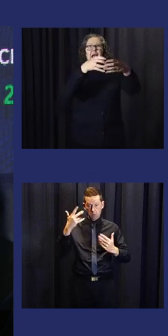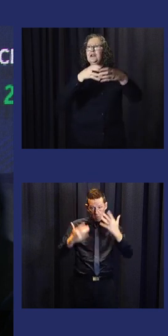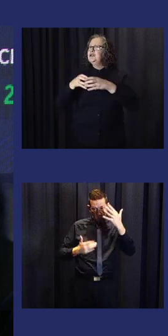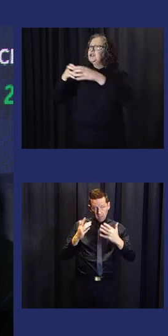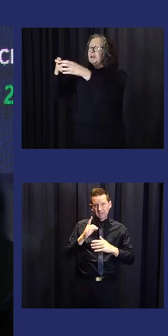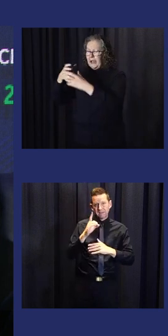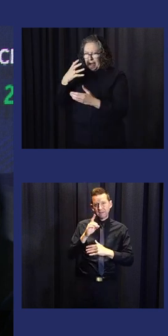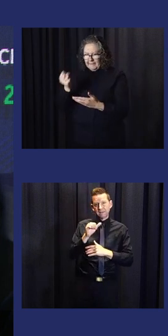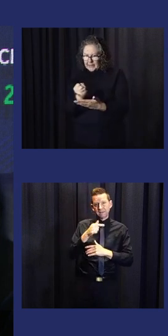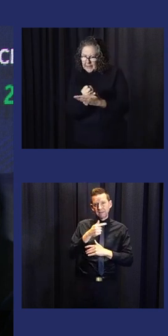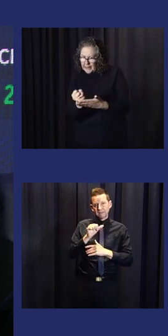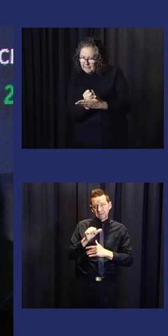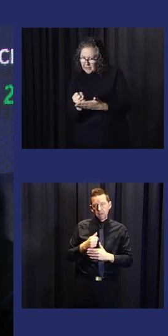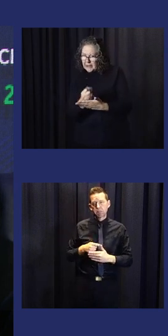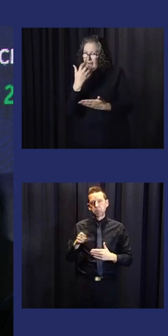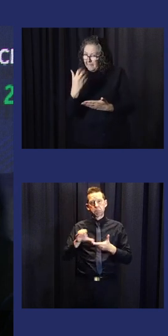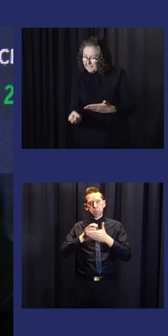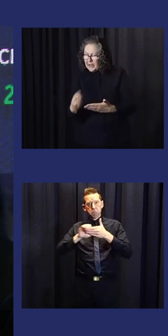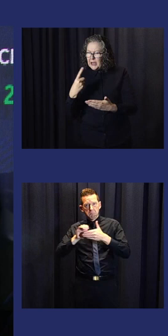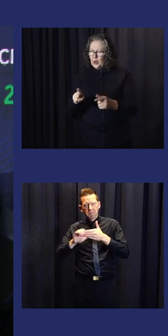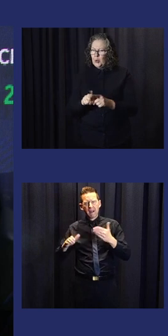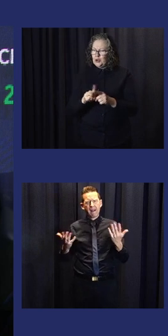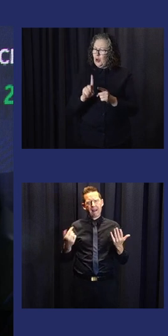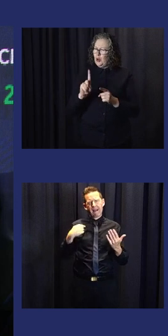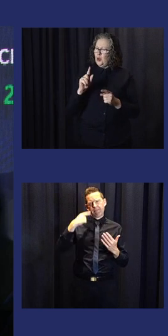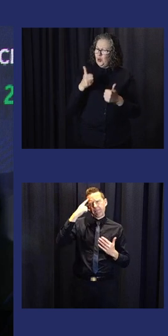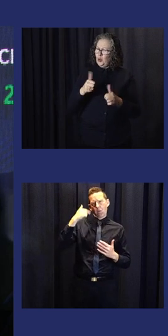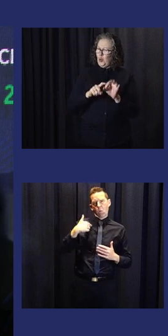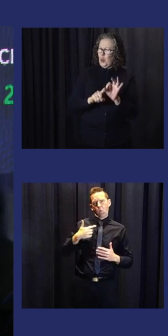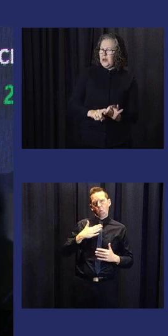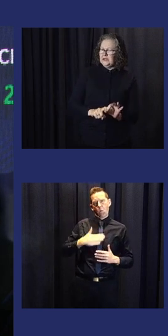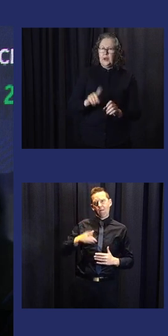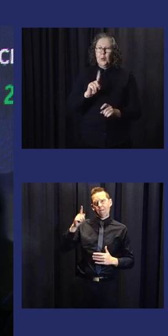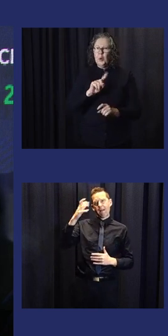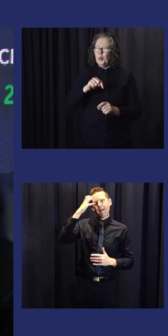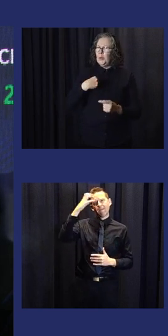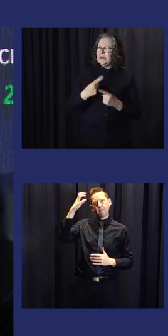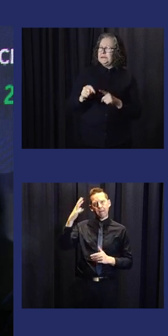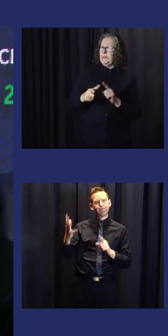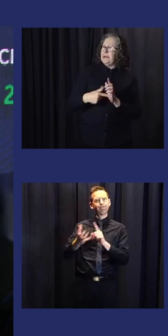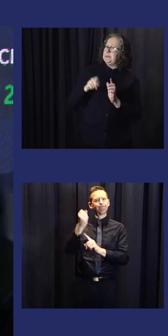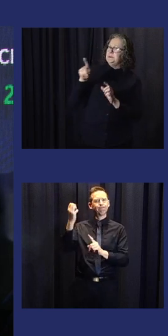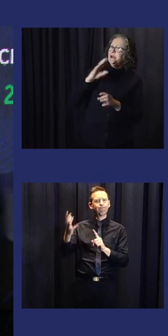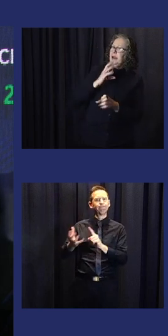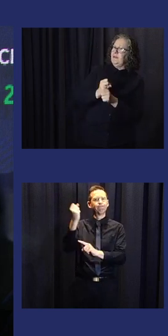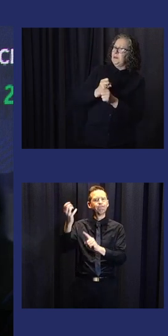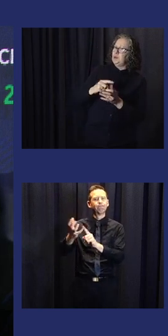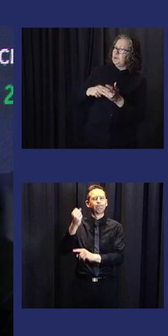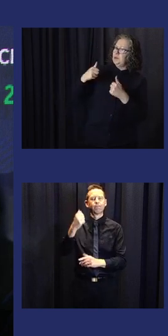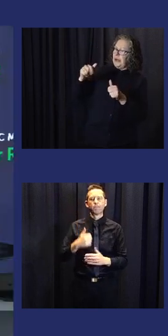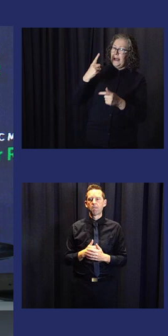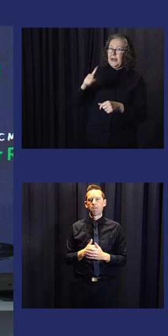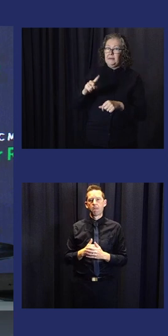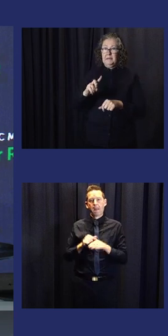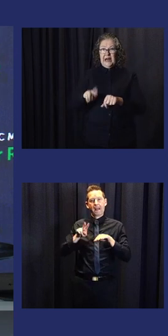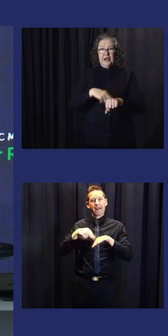but also the qualitative targets. What are we expecting from our governments to achieve? National committees that can help